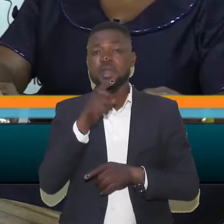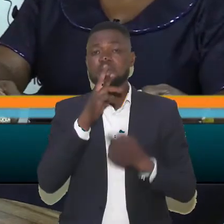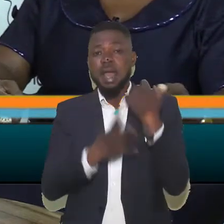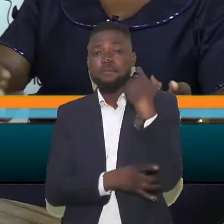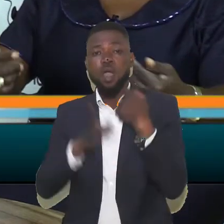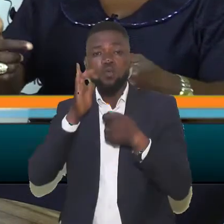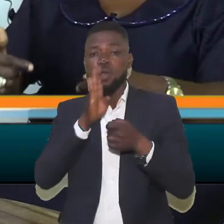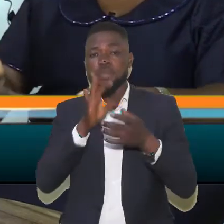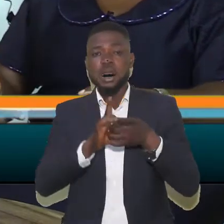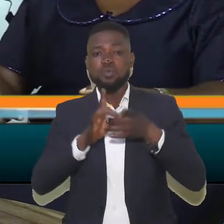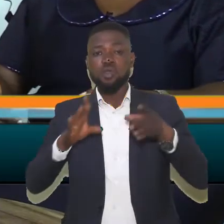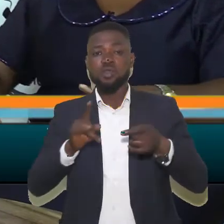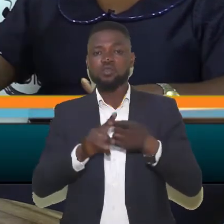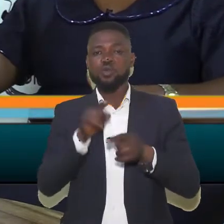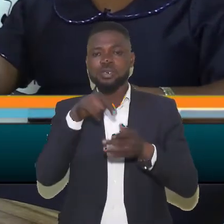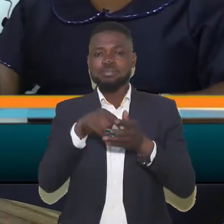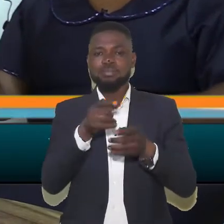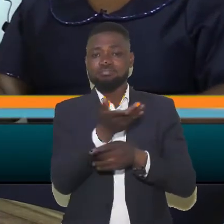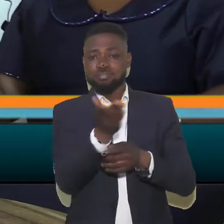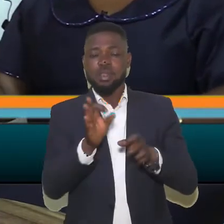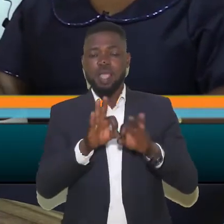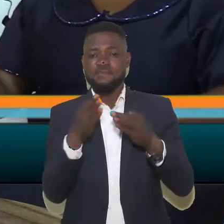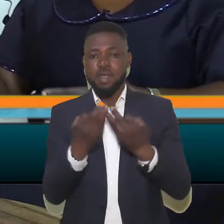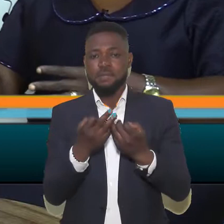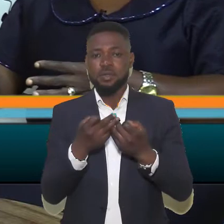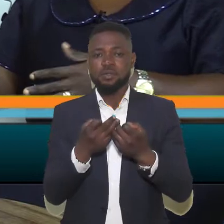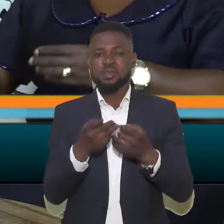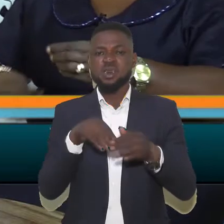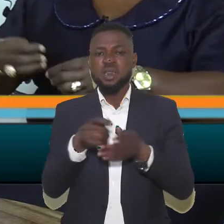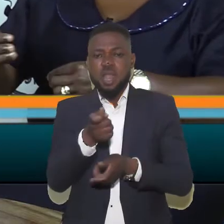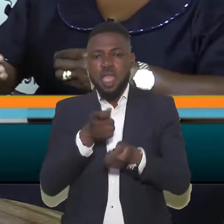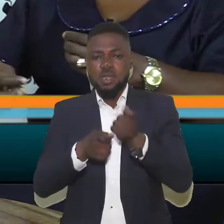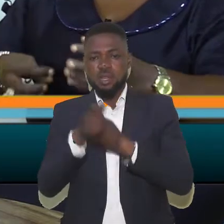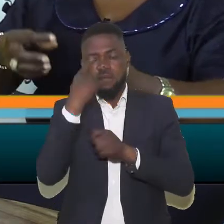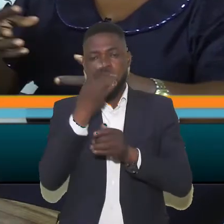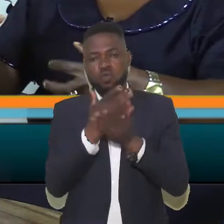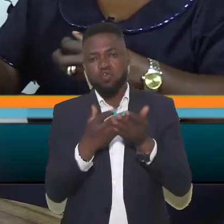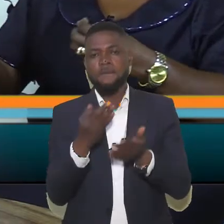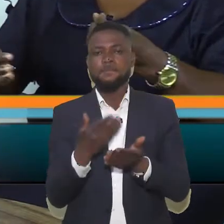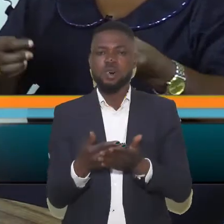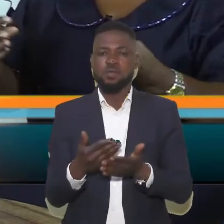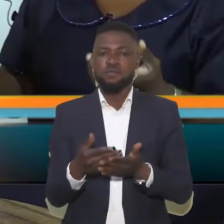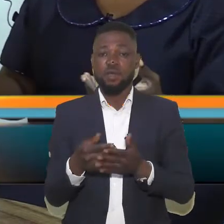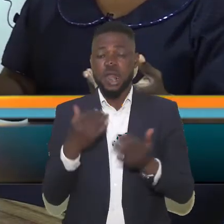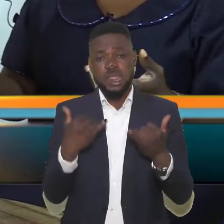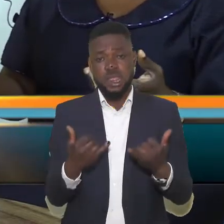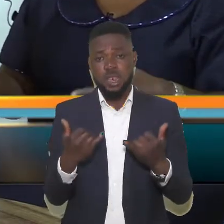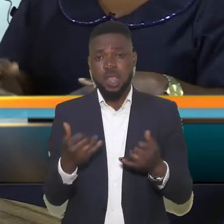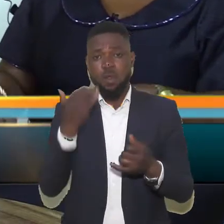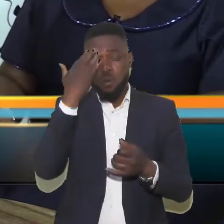are poor, she's been released to this family for some, in exchange for some